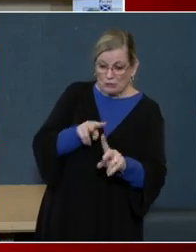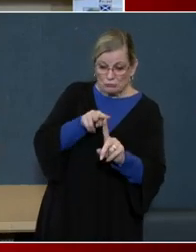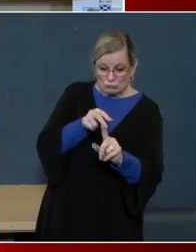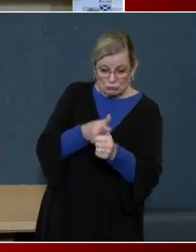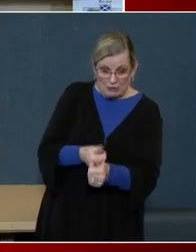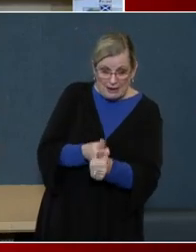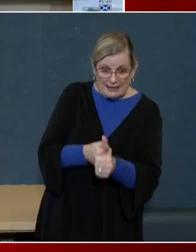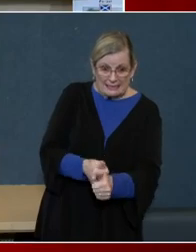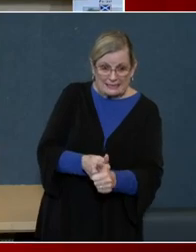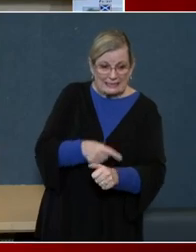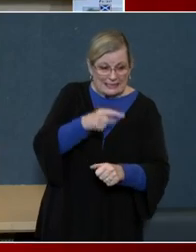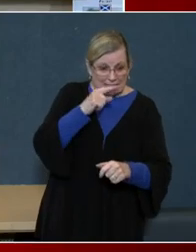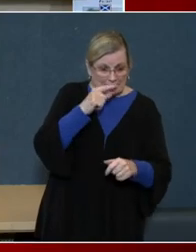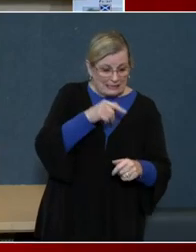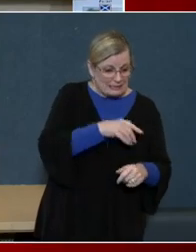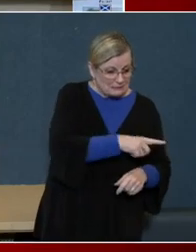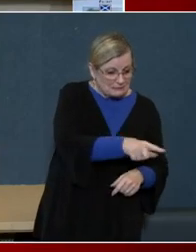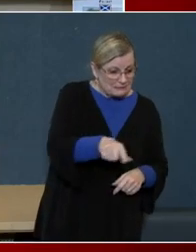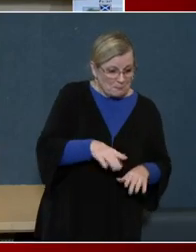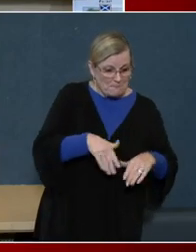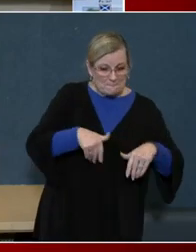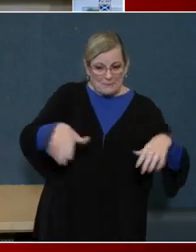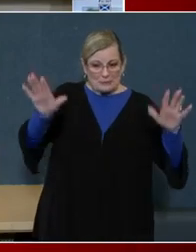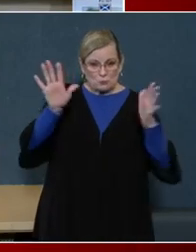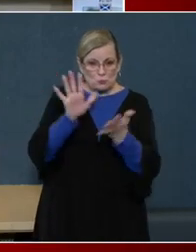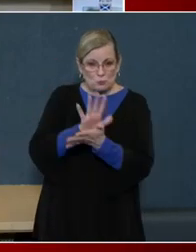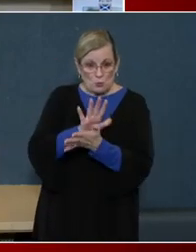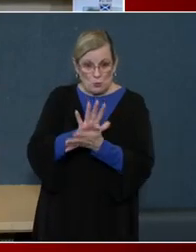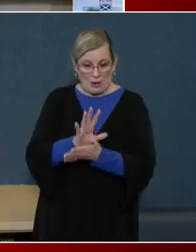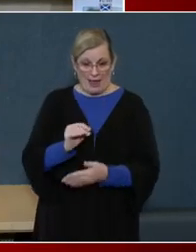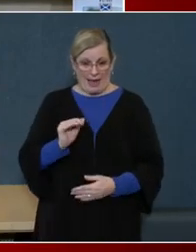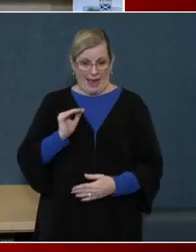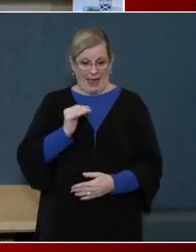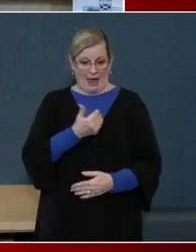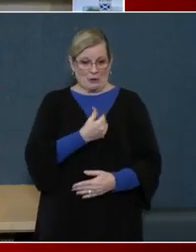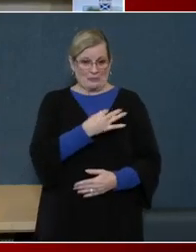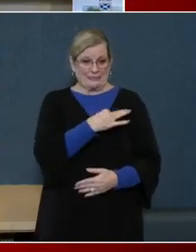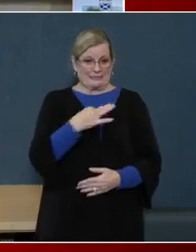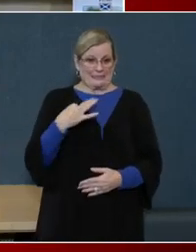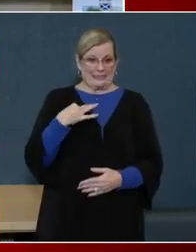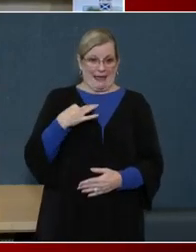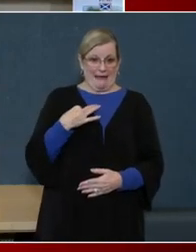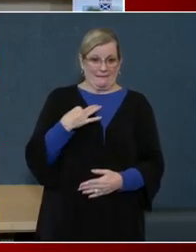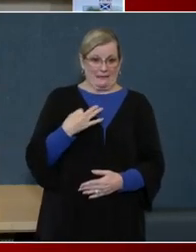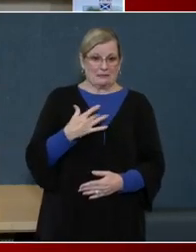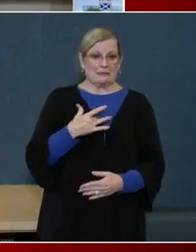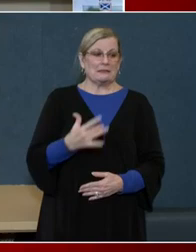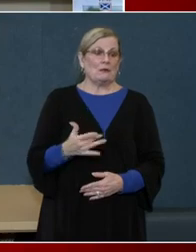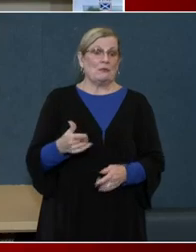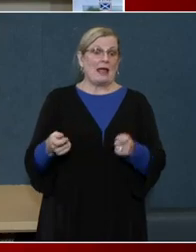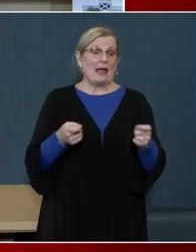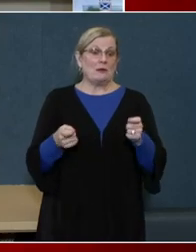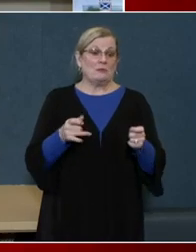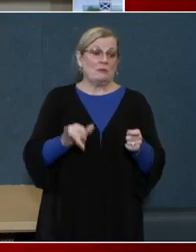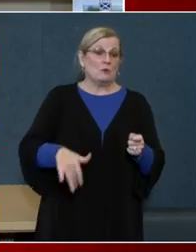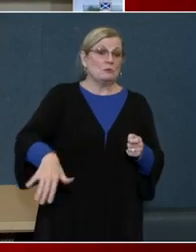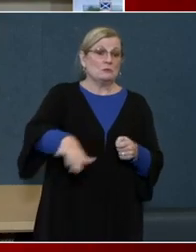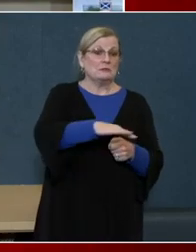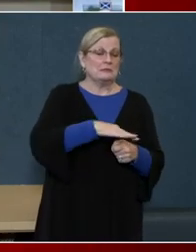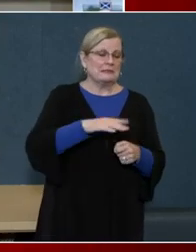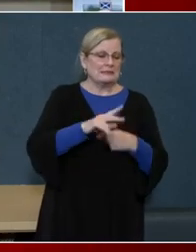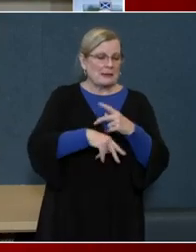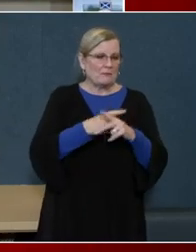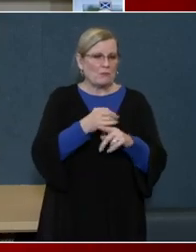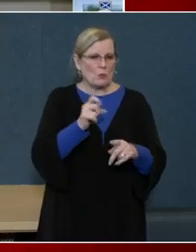And our staff who typically yield questions like that are also focused on